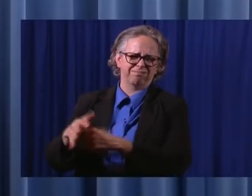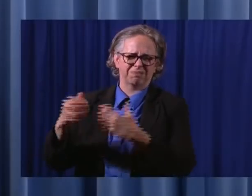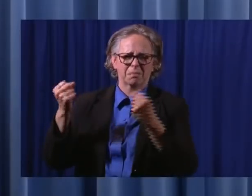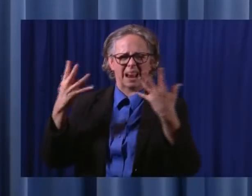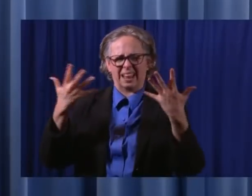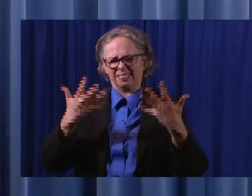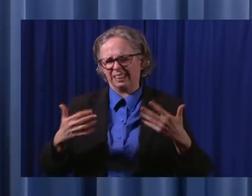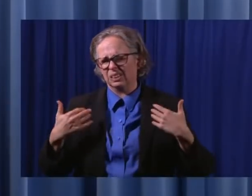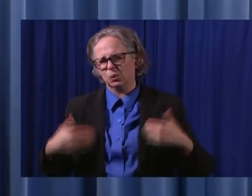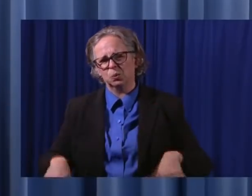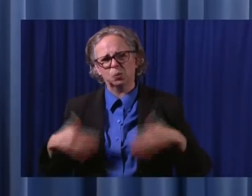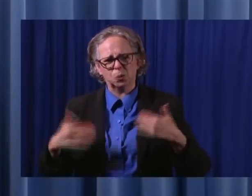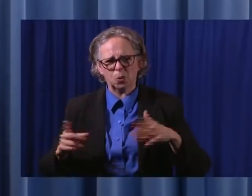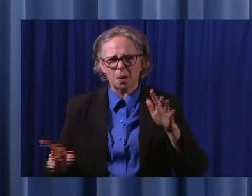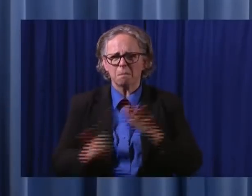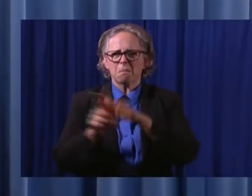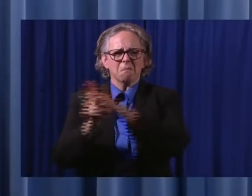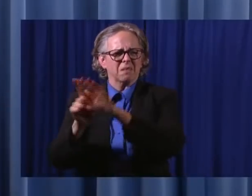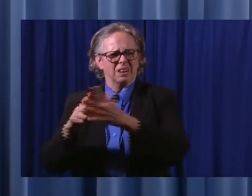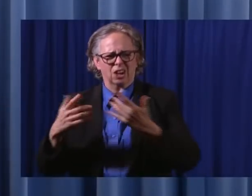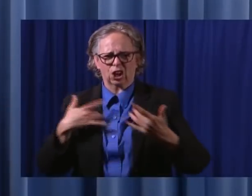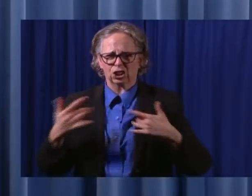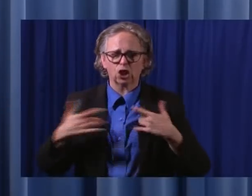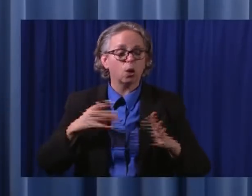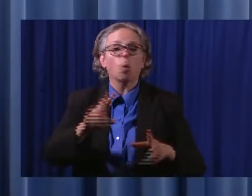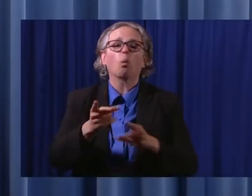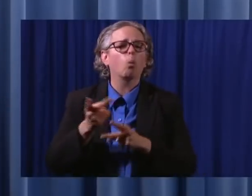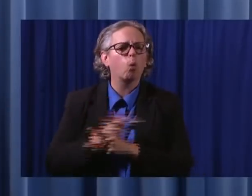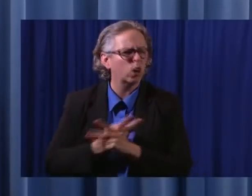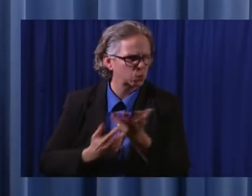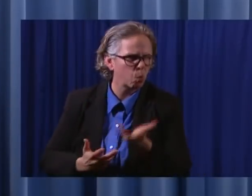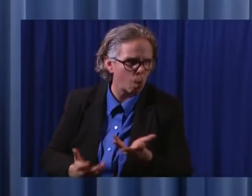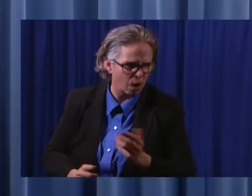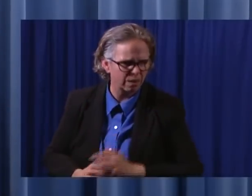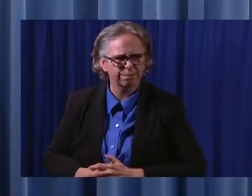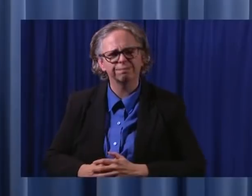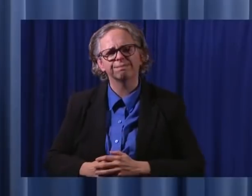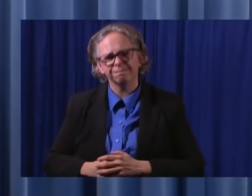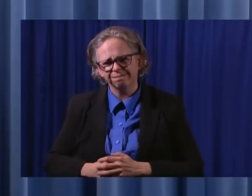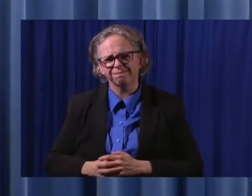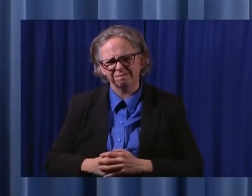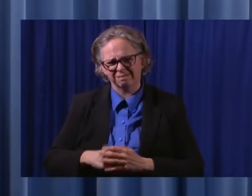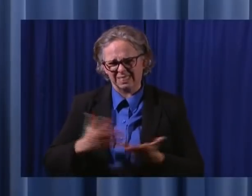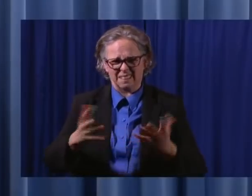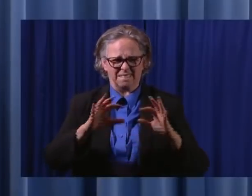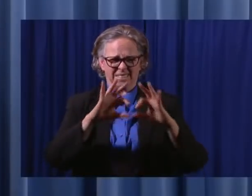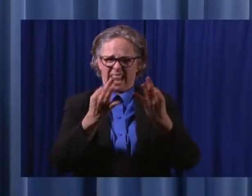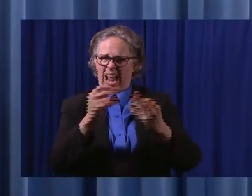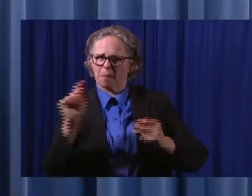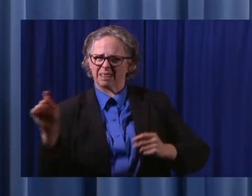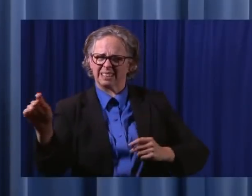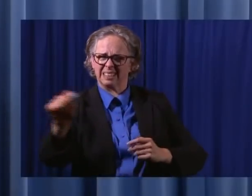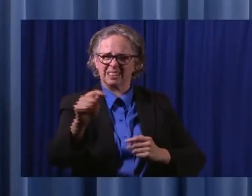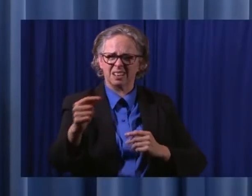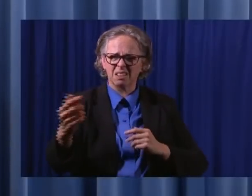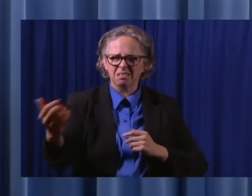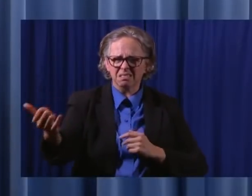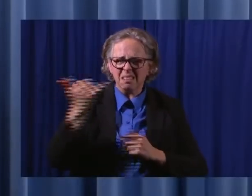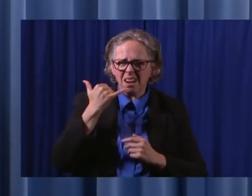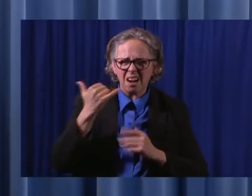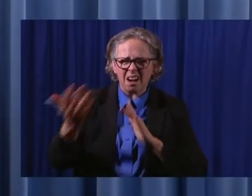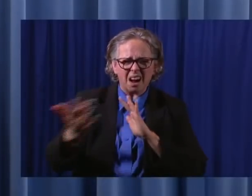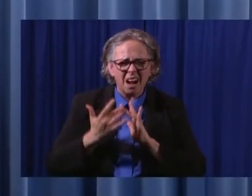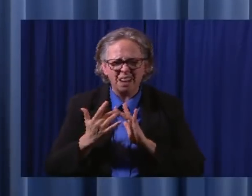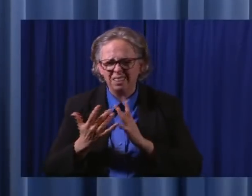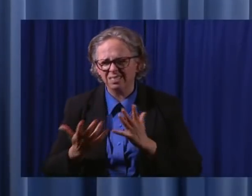some of the most gut-wrenching things are when I hear from families who have someone in a nursing home